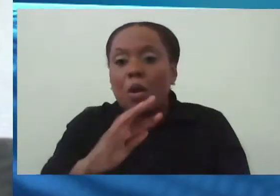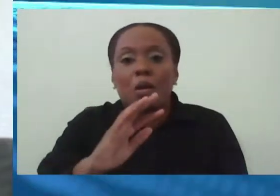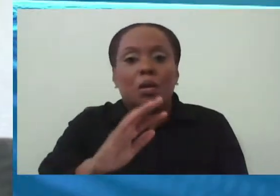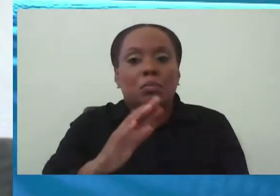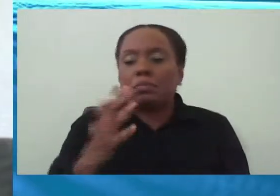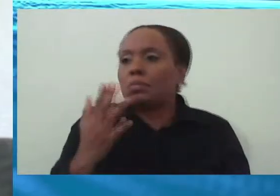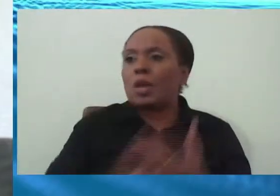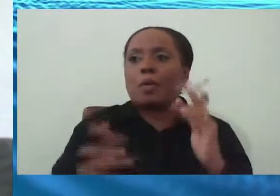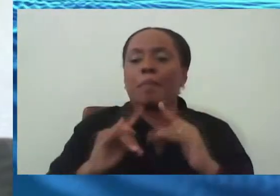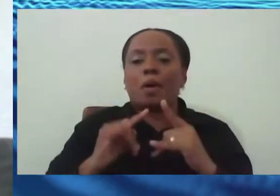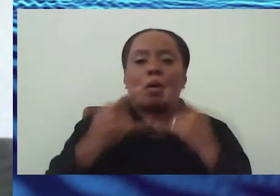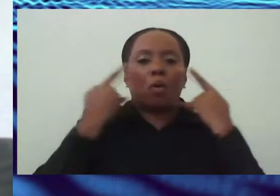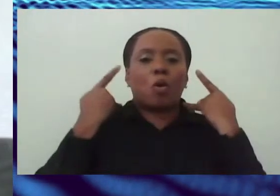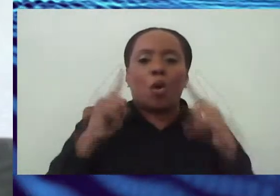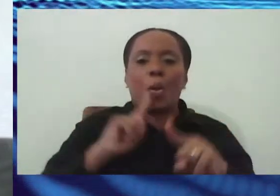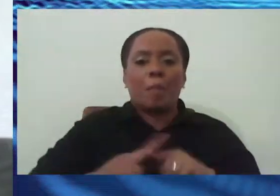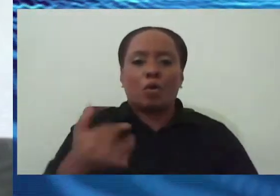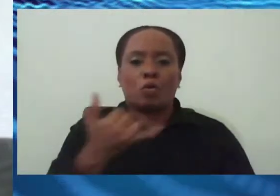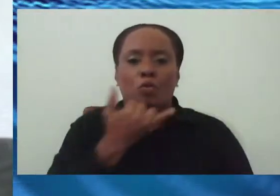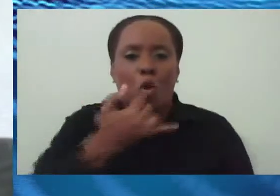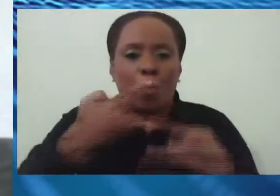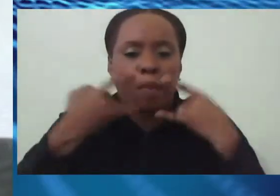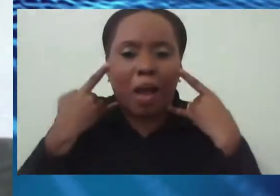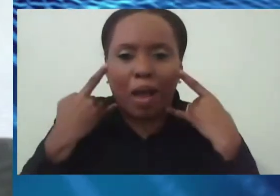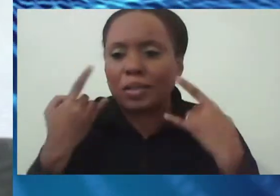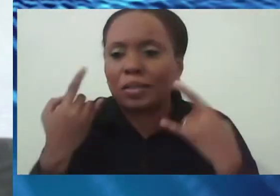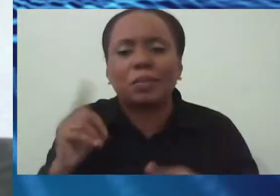masks. Let's discuss that.